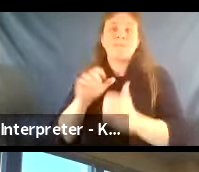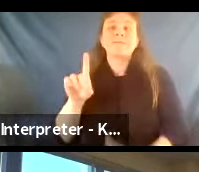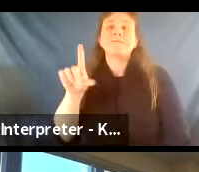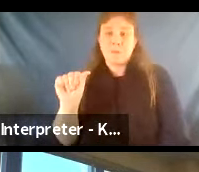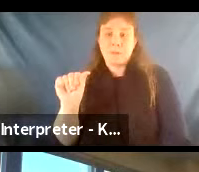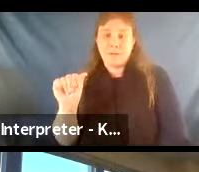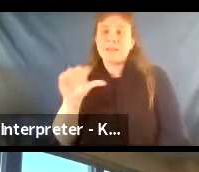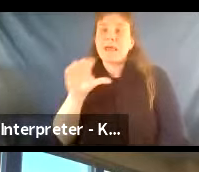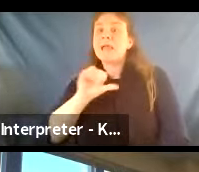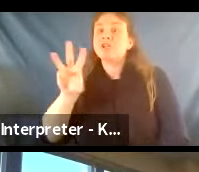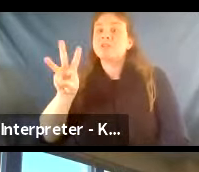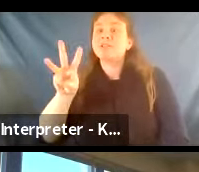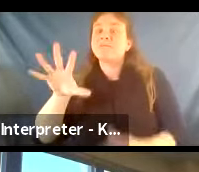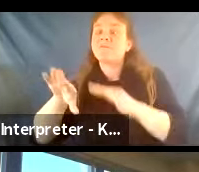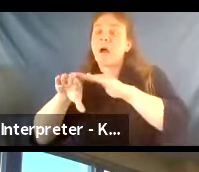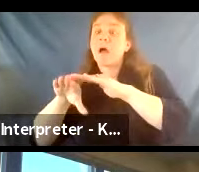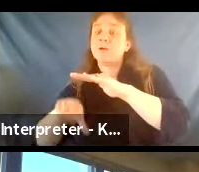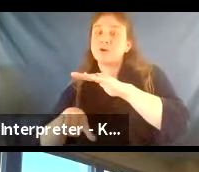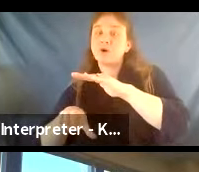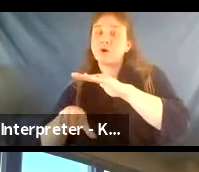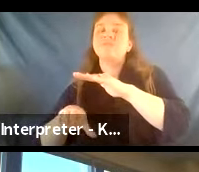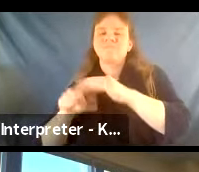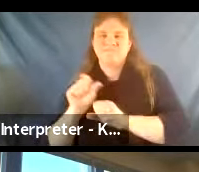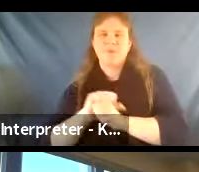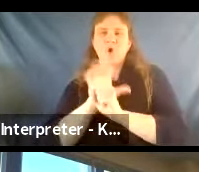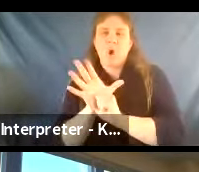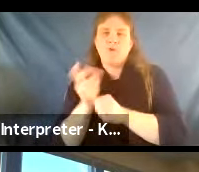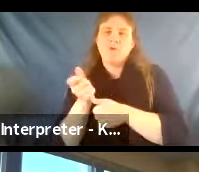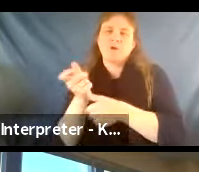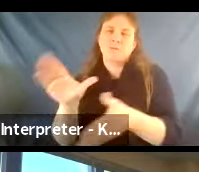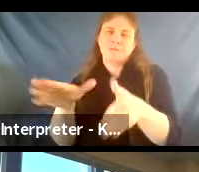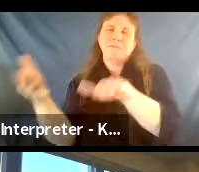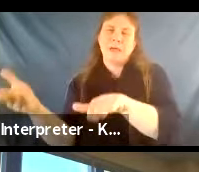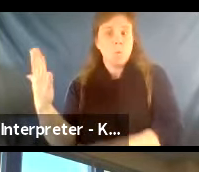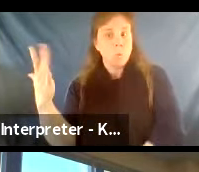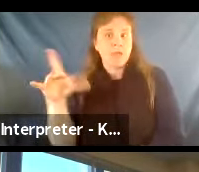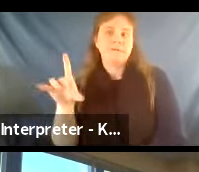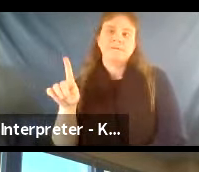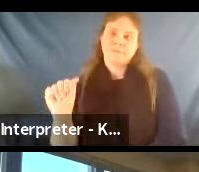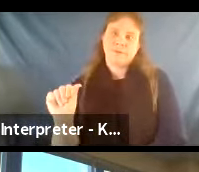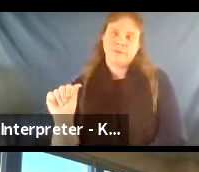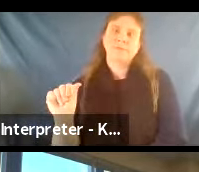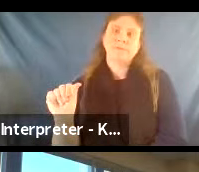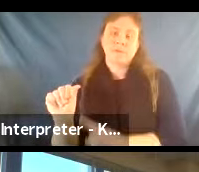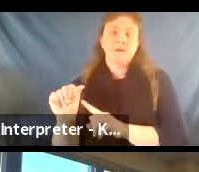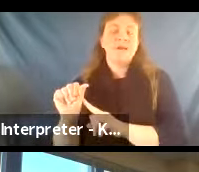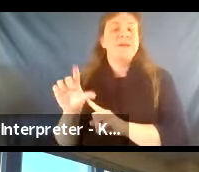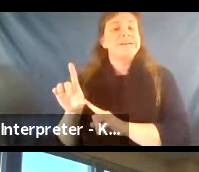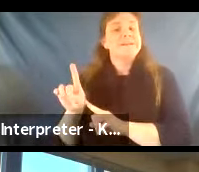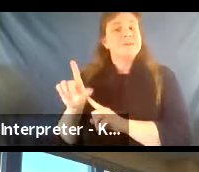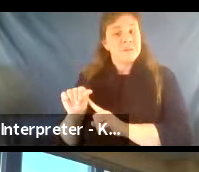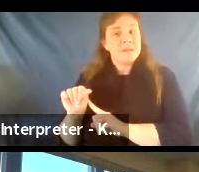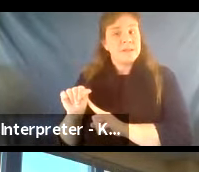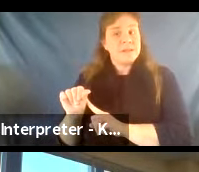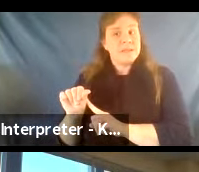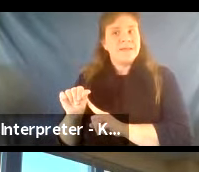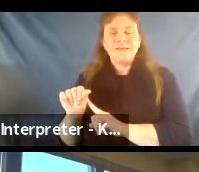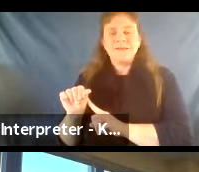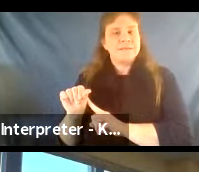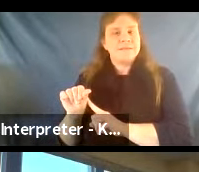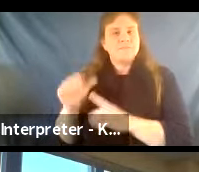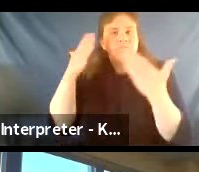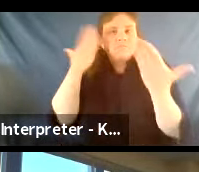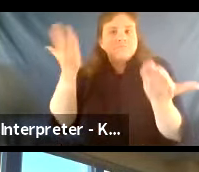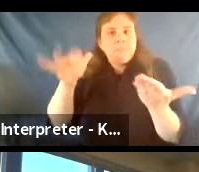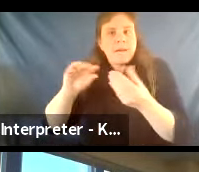COVID. The disability community can't produce that data for you. The healthcare community is the community that can